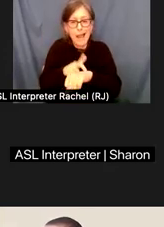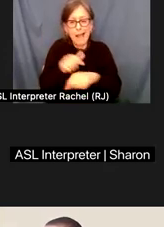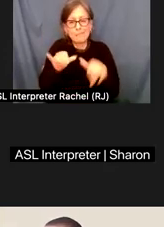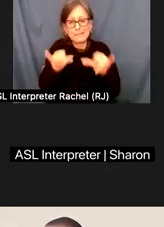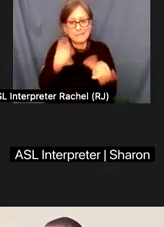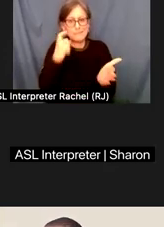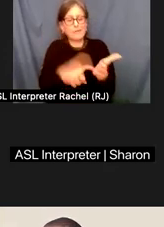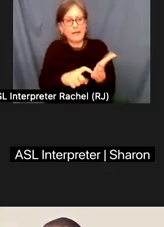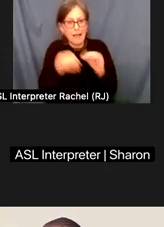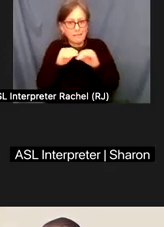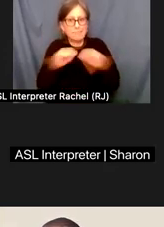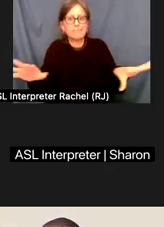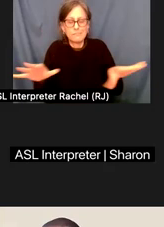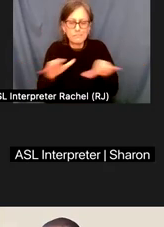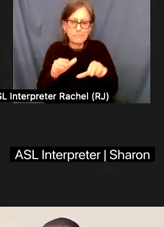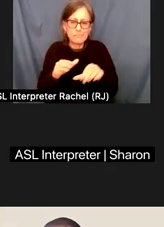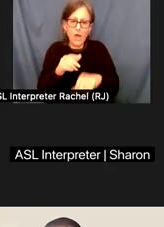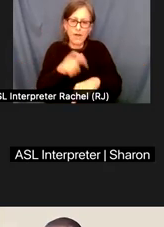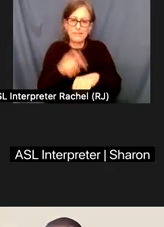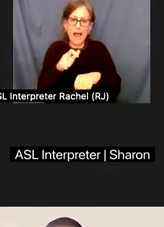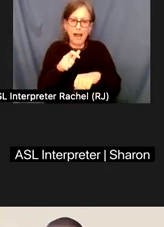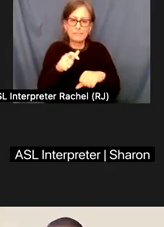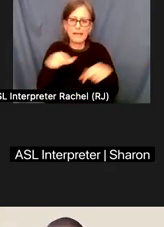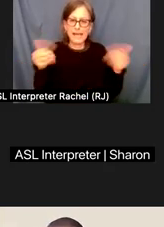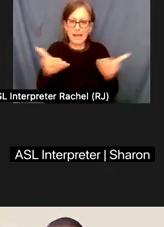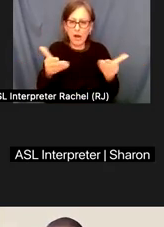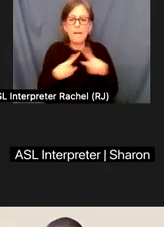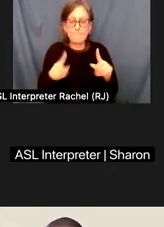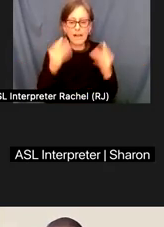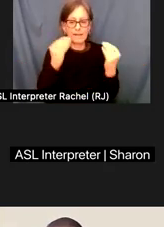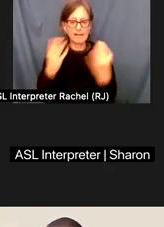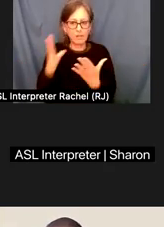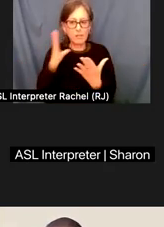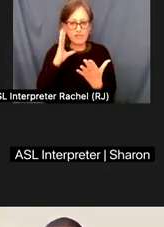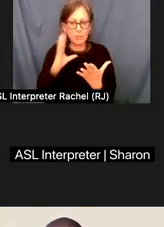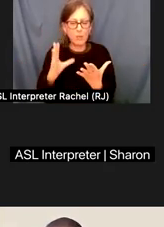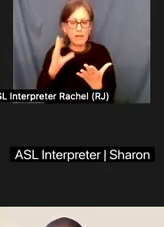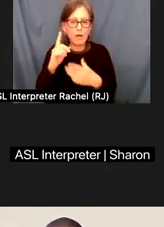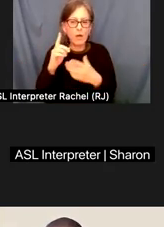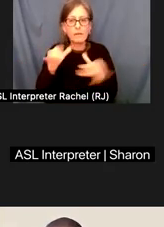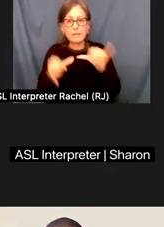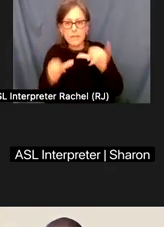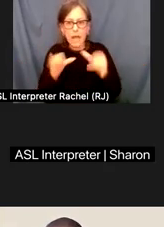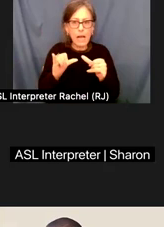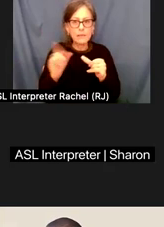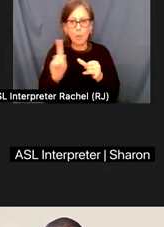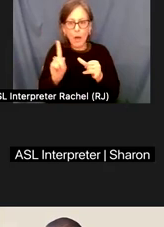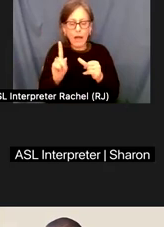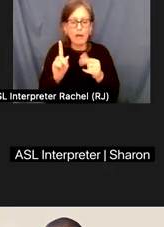detect it and distribute it in time. But you will get that information about, what size it was, where it was,